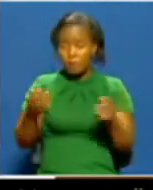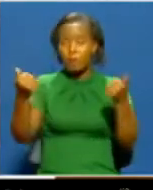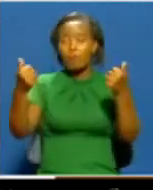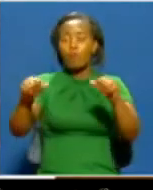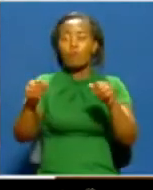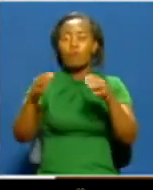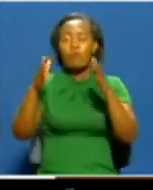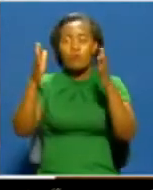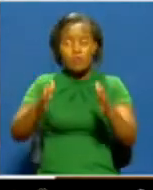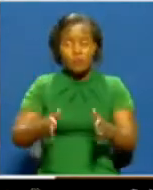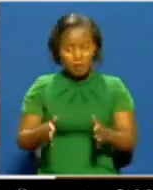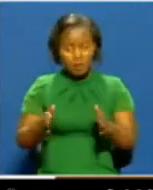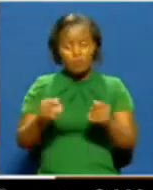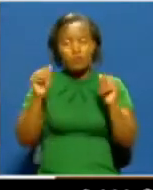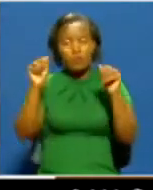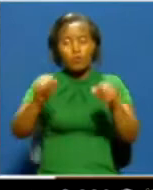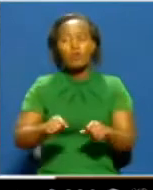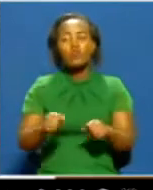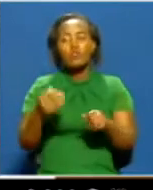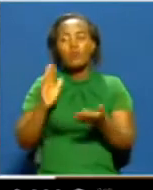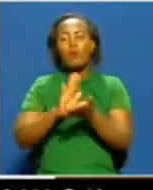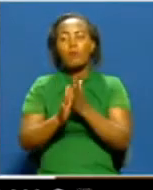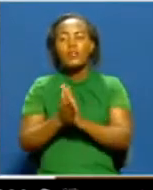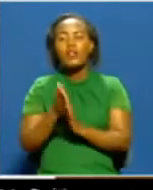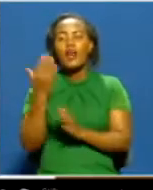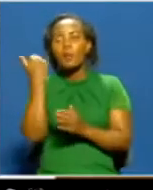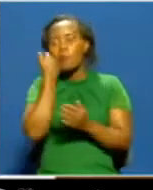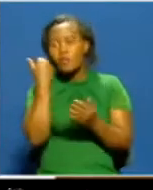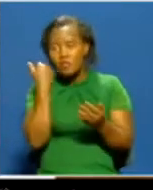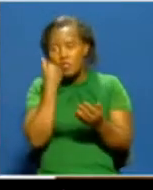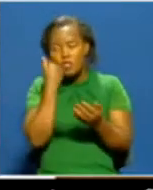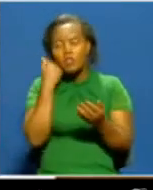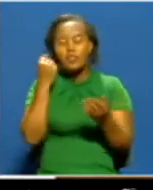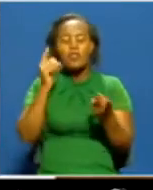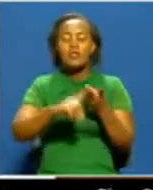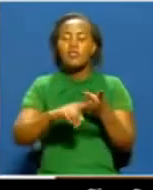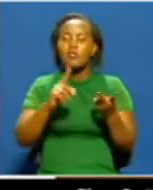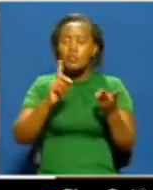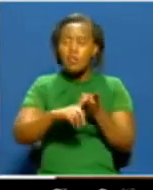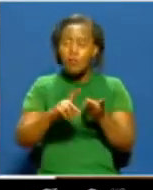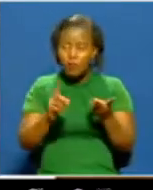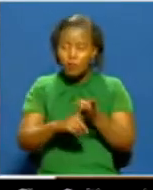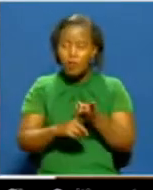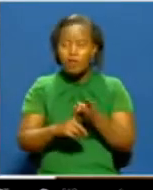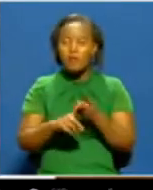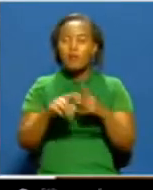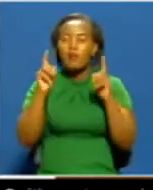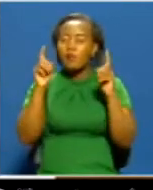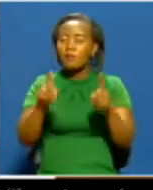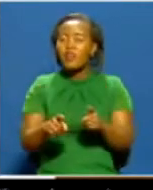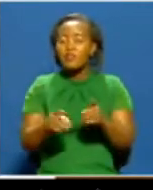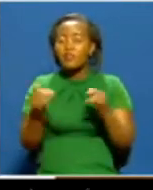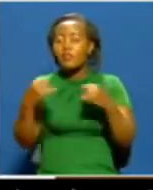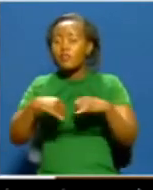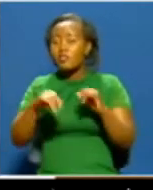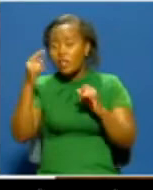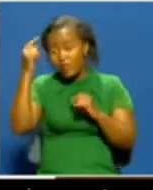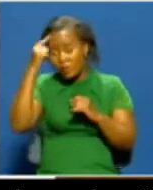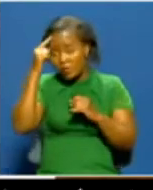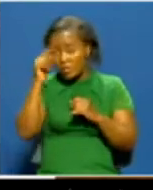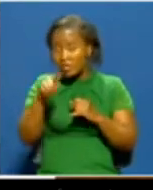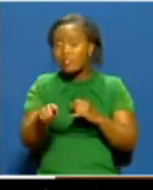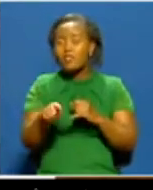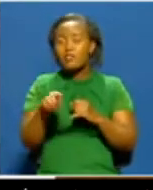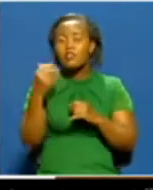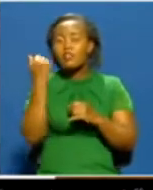can get this virus. And the second part is that they must not treat this disease normally.